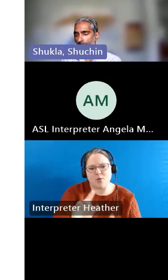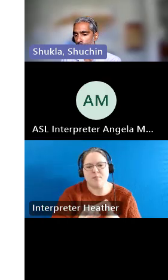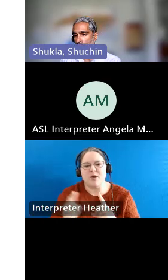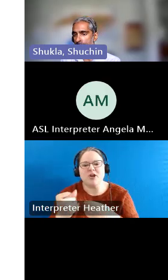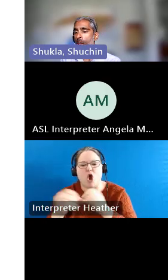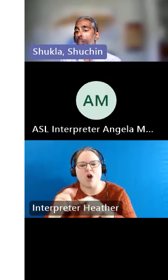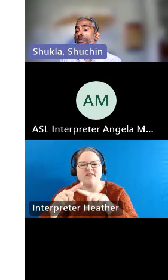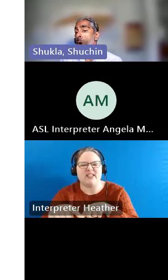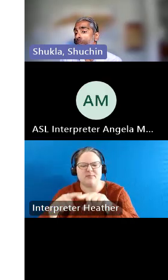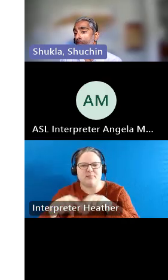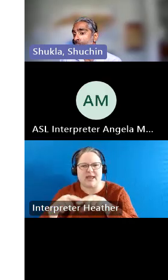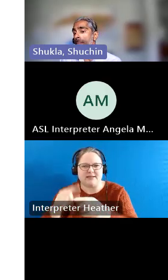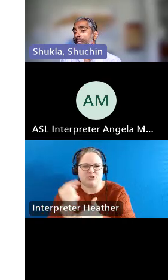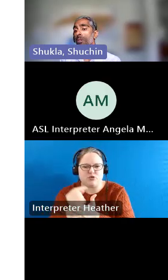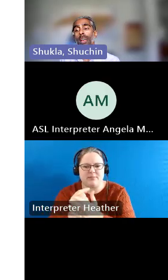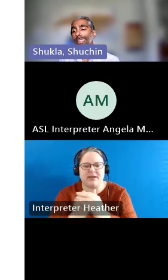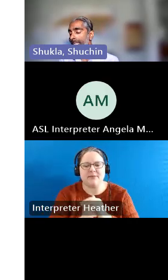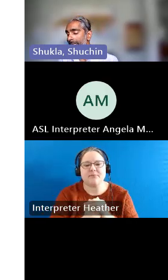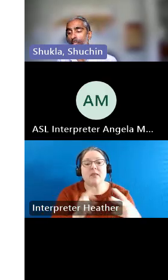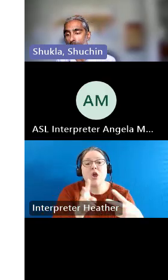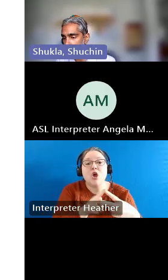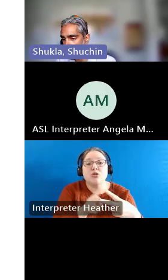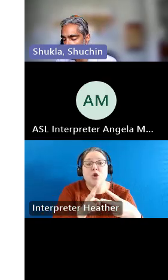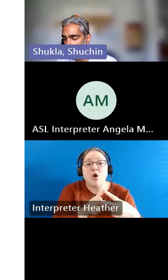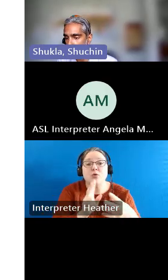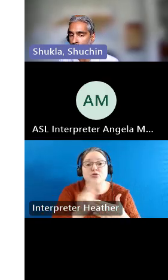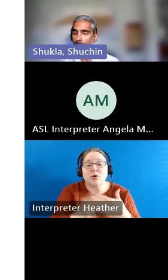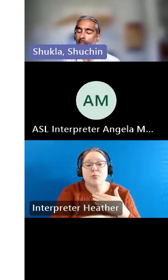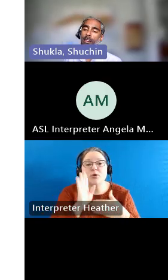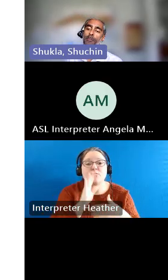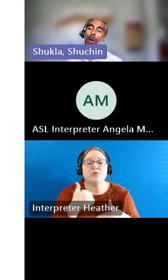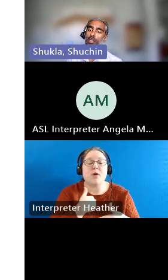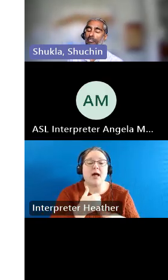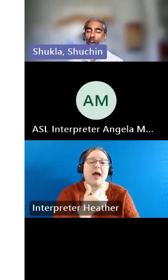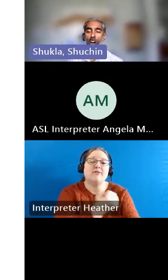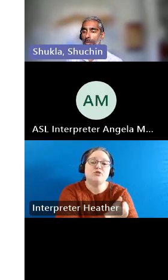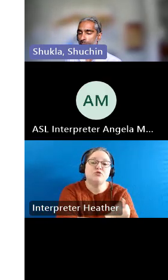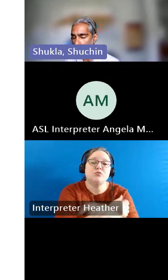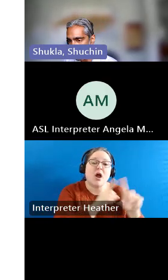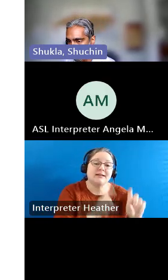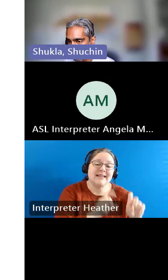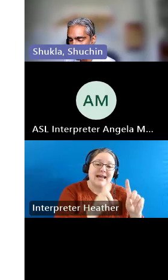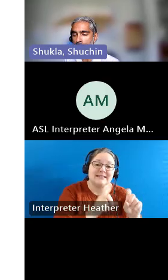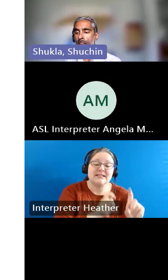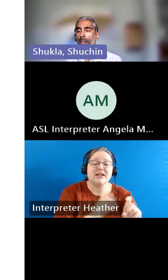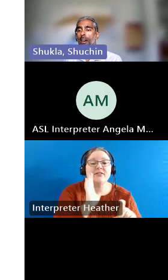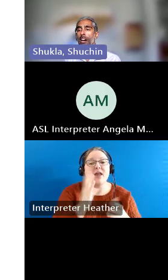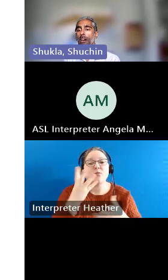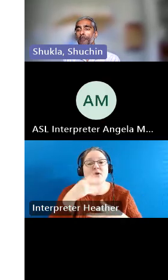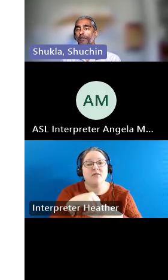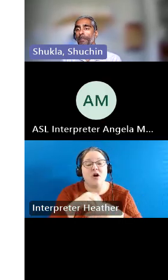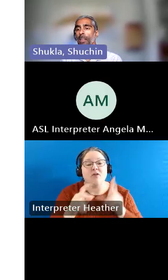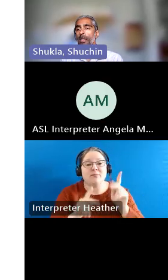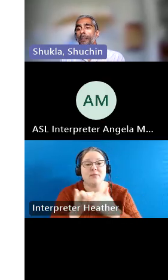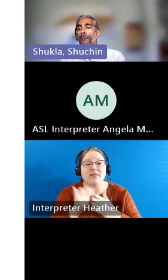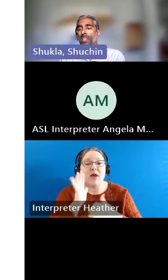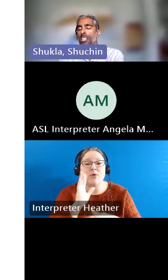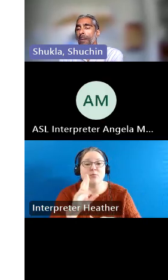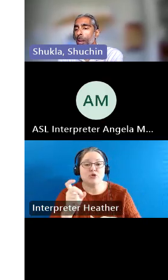a little bit about those. Both programs utilize things like drug testing. Both involve prescribers.